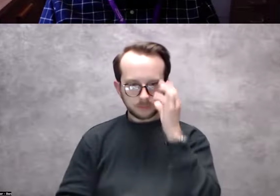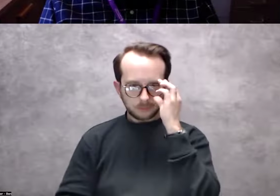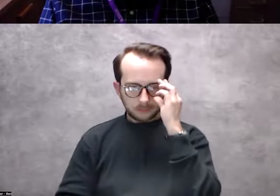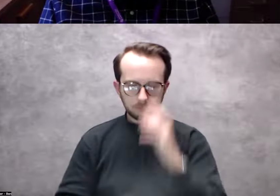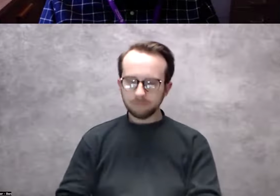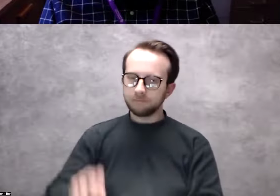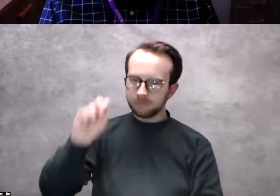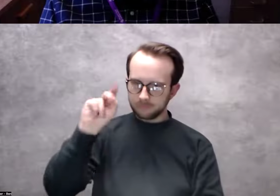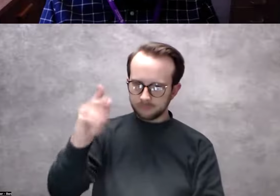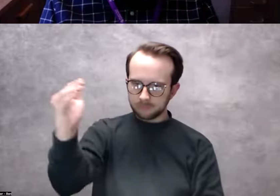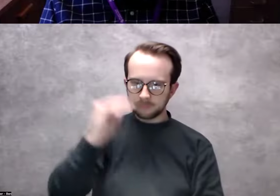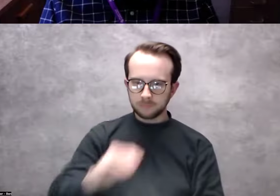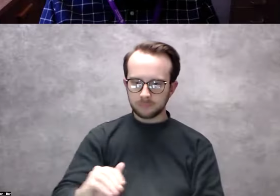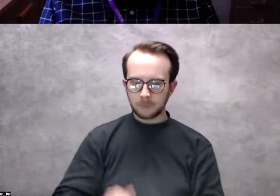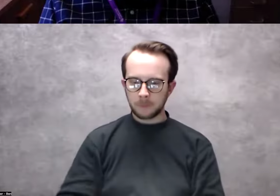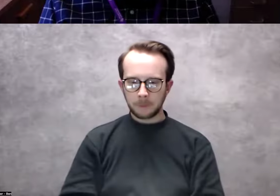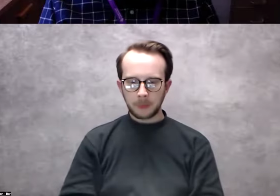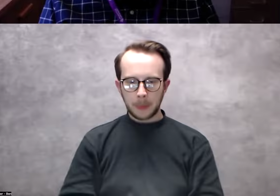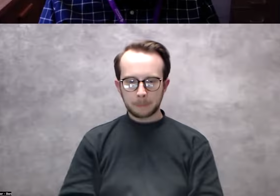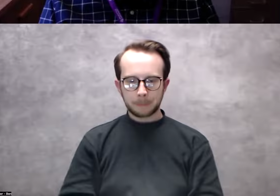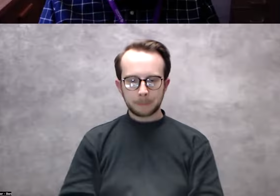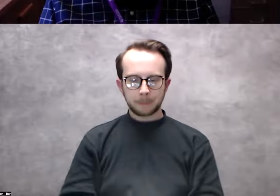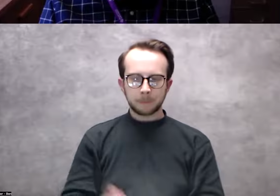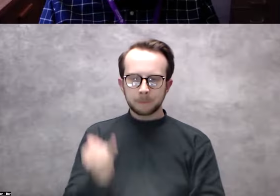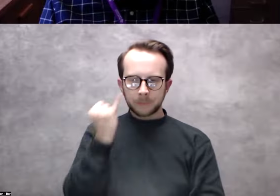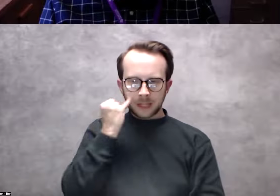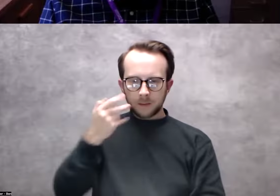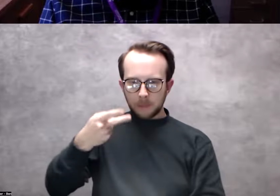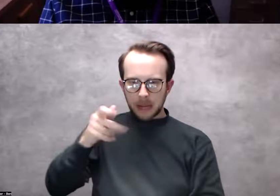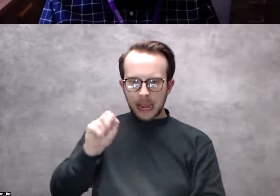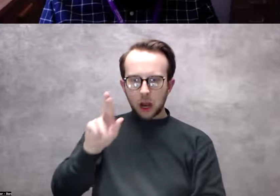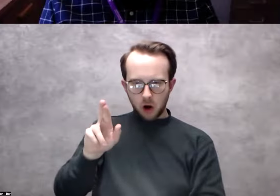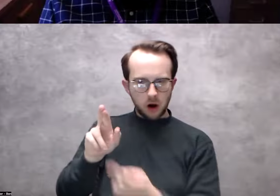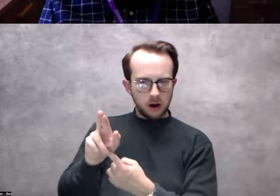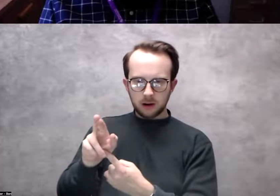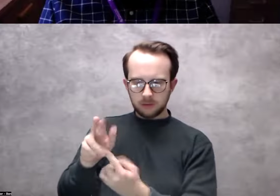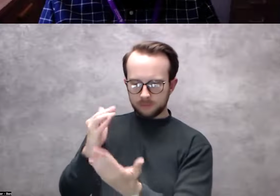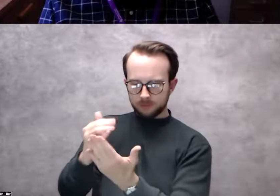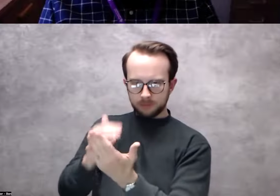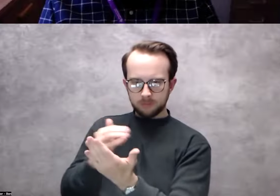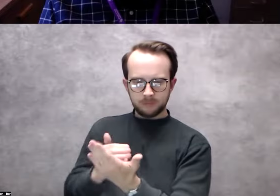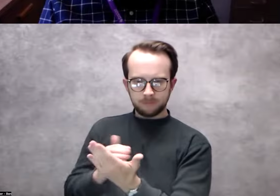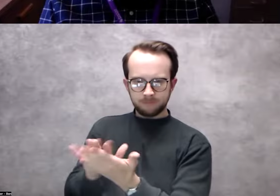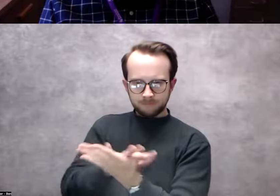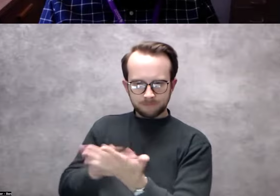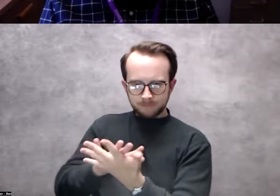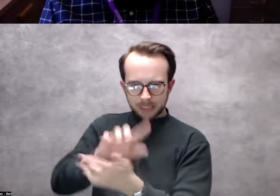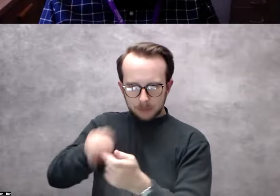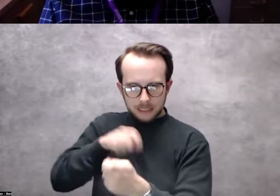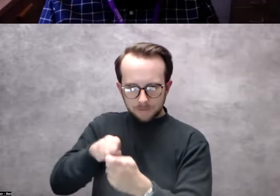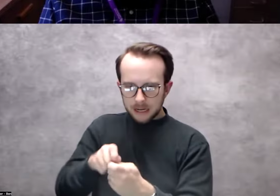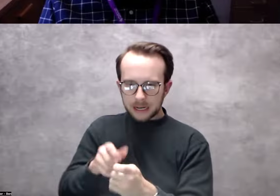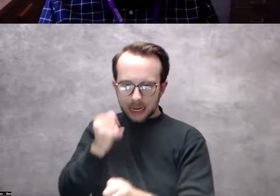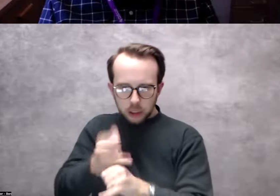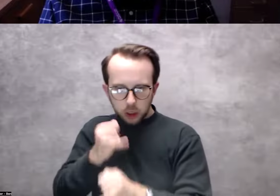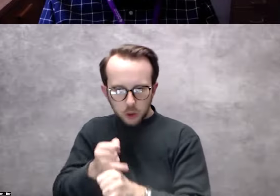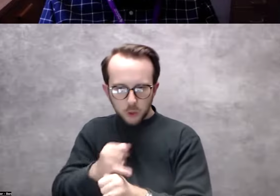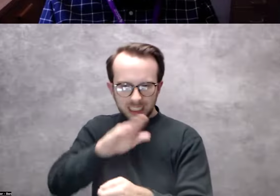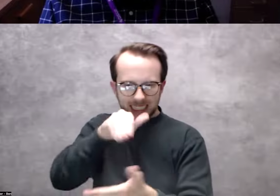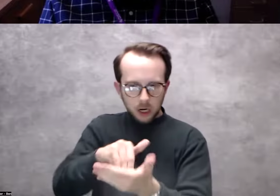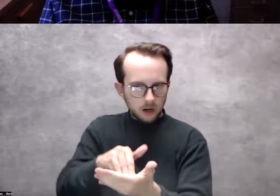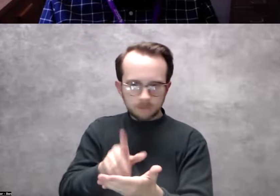Okay, next question. If a PAR does not list a specific institute or center as a participant,